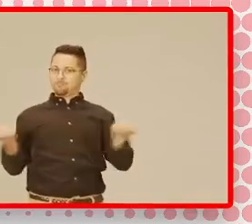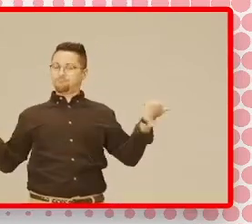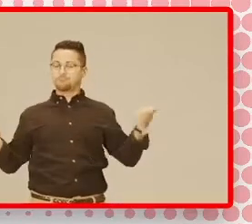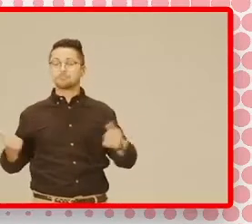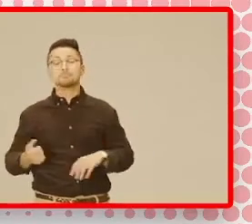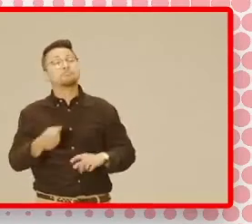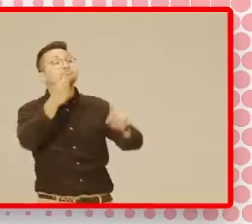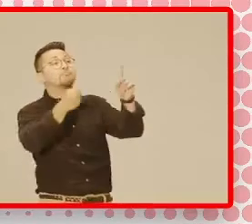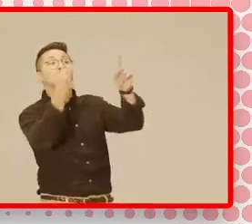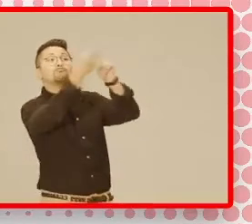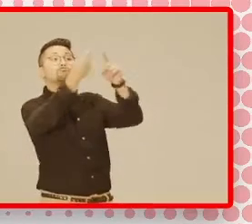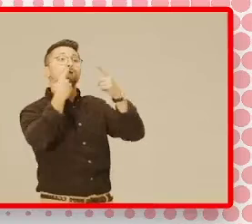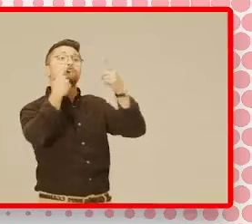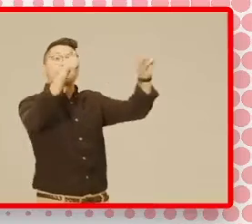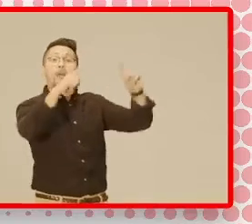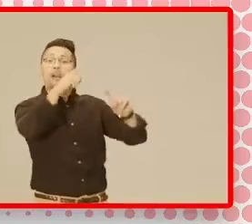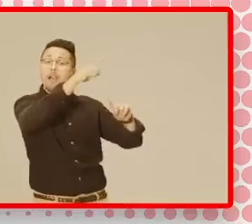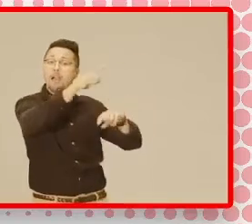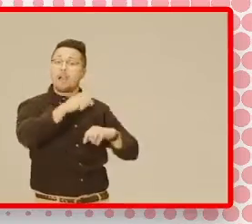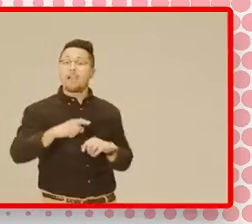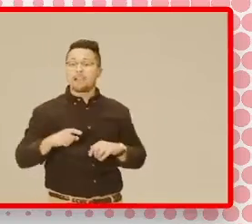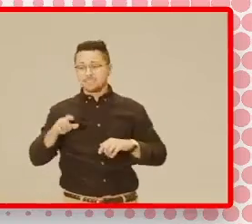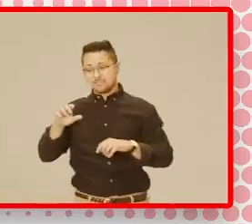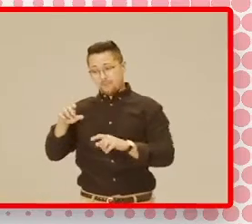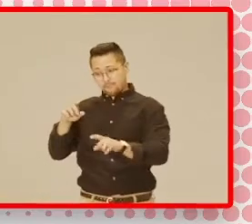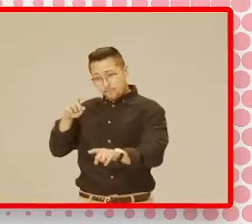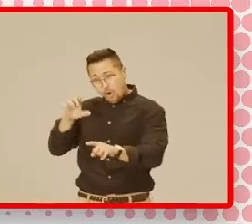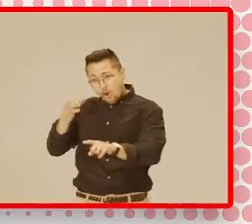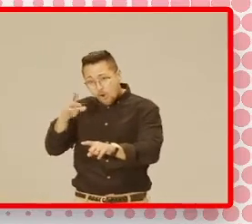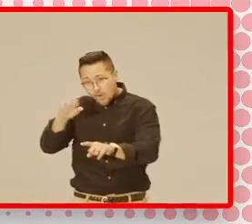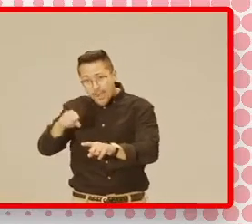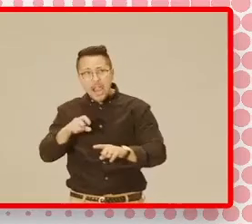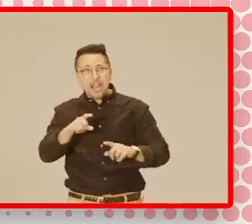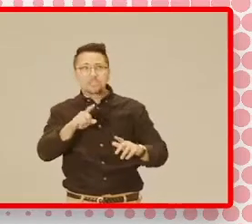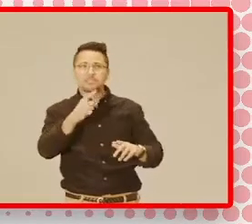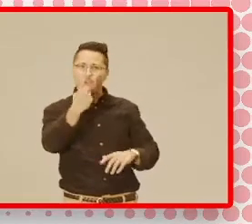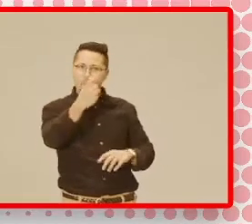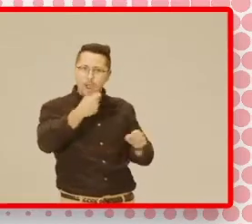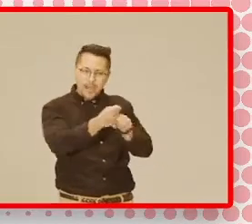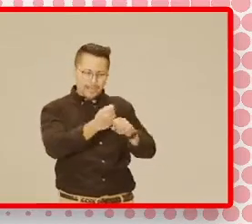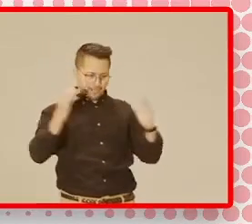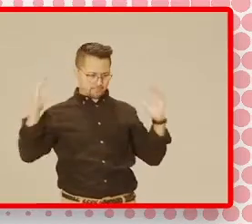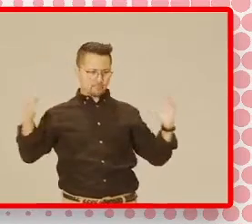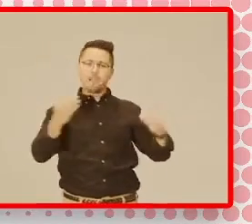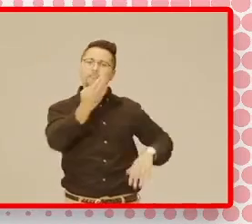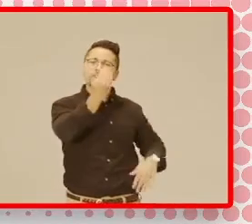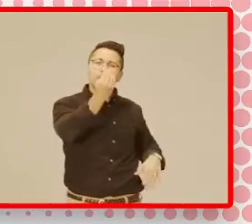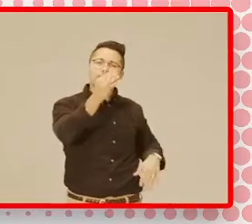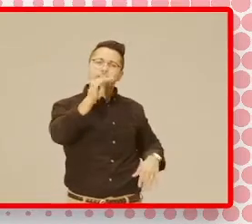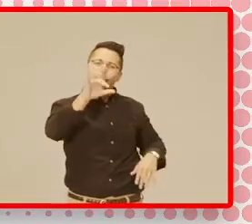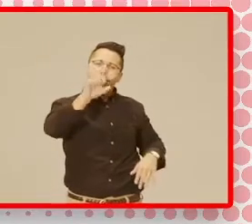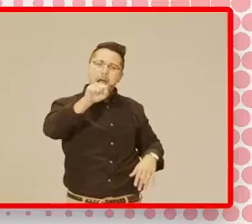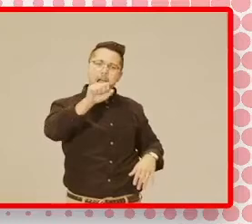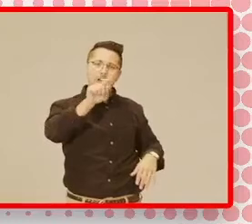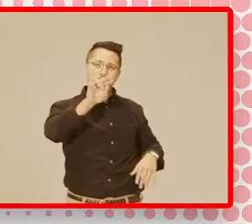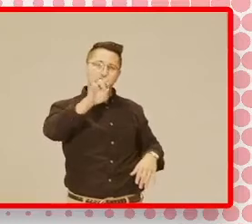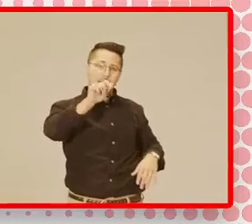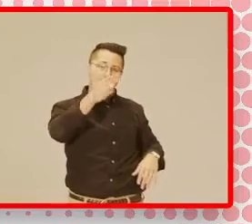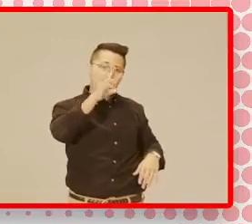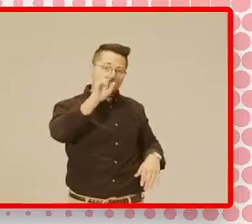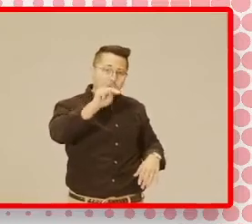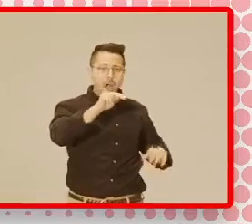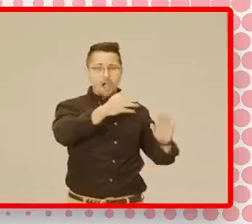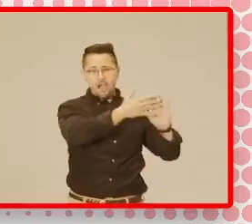is how Chris went in 1 year from a 14-mile triathlon to a